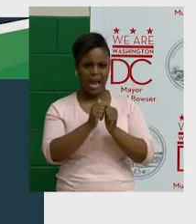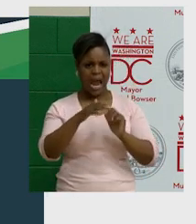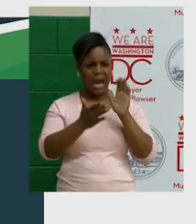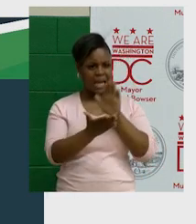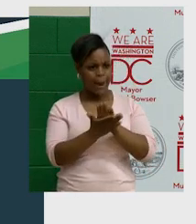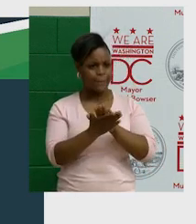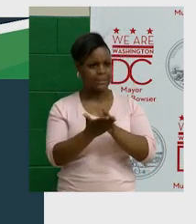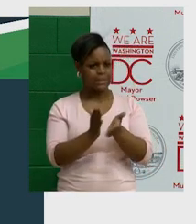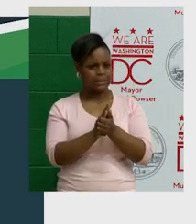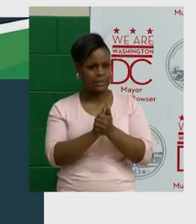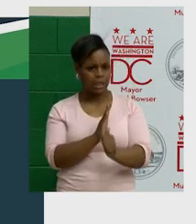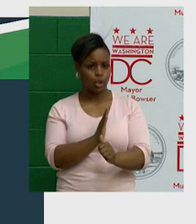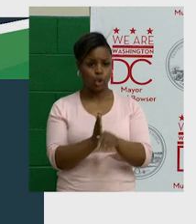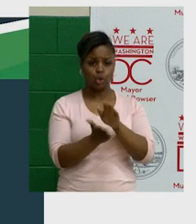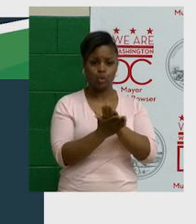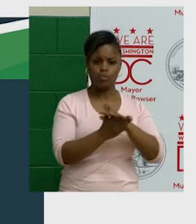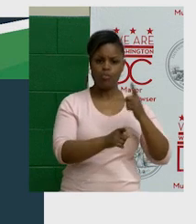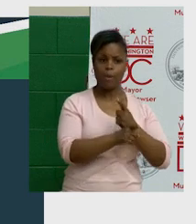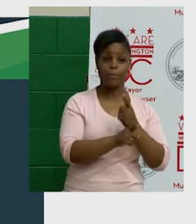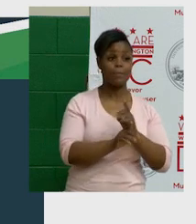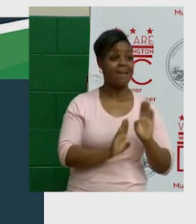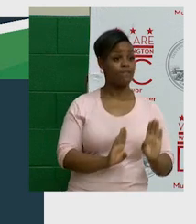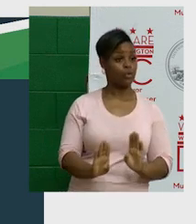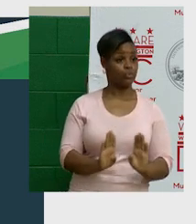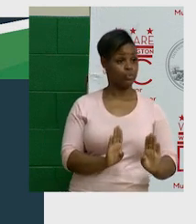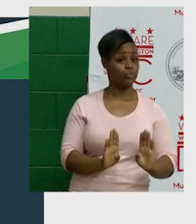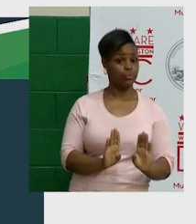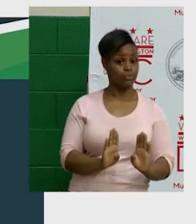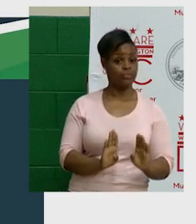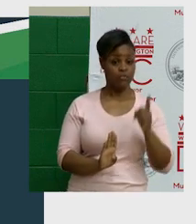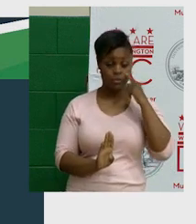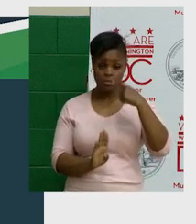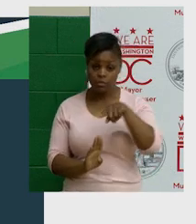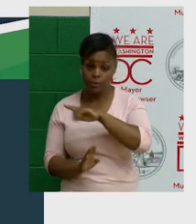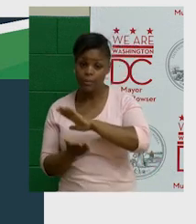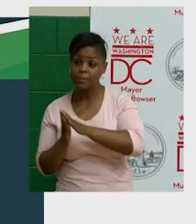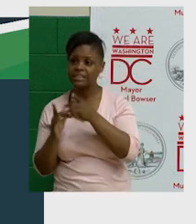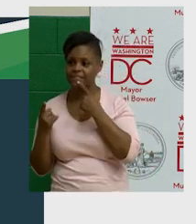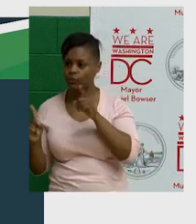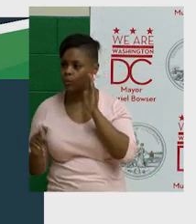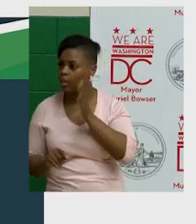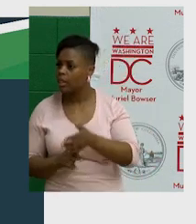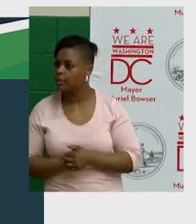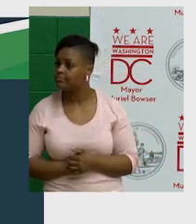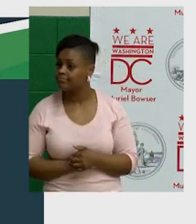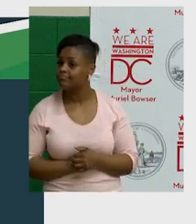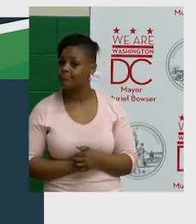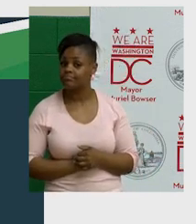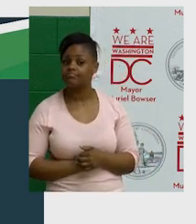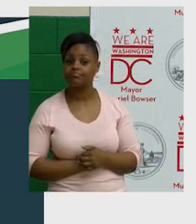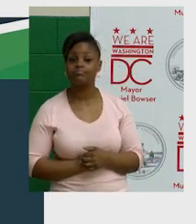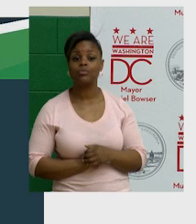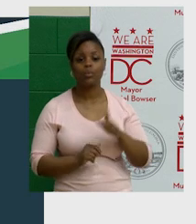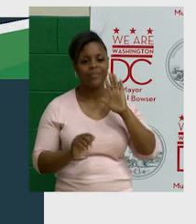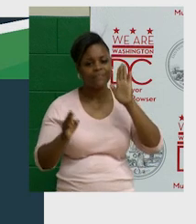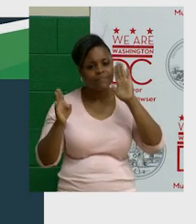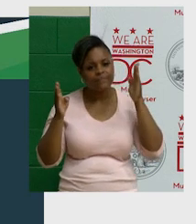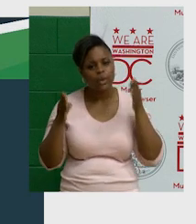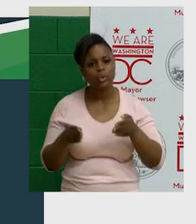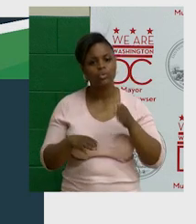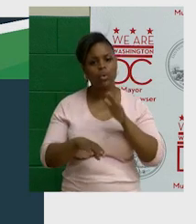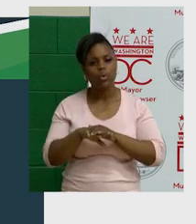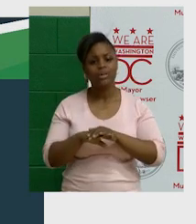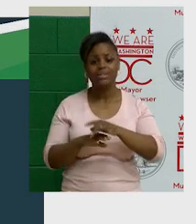the school-appropriate behaviors that they need in order to be successful, and we will continue to focus on our little kids, the babies,